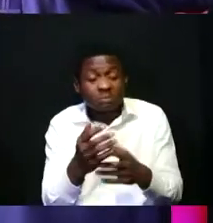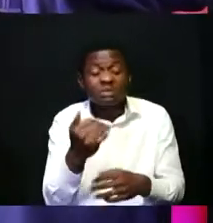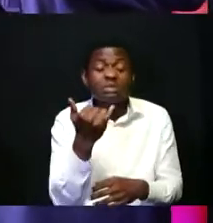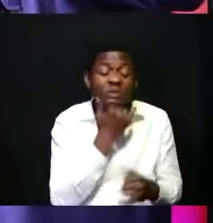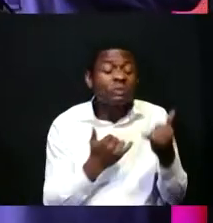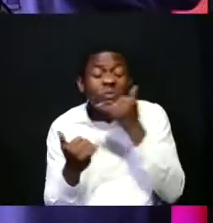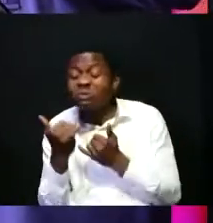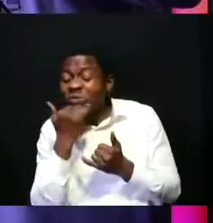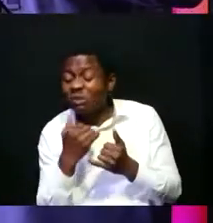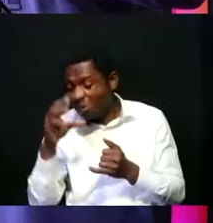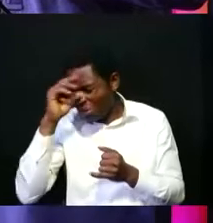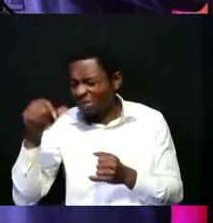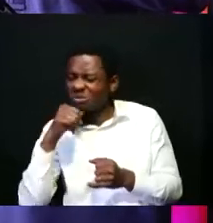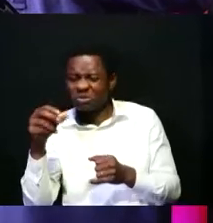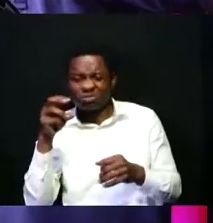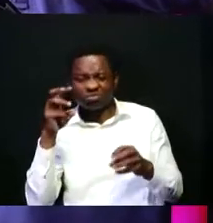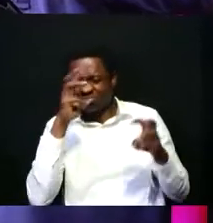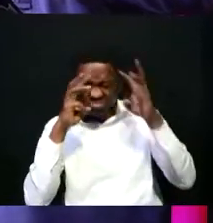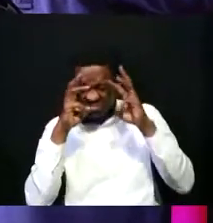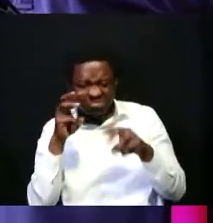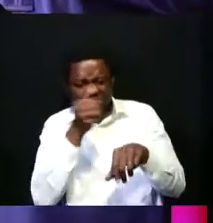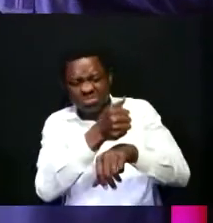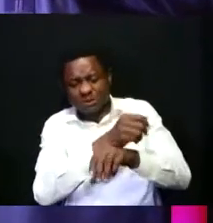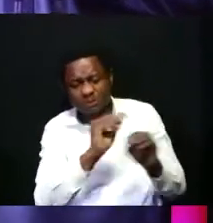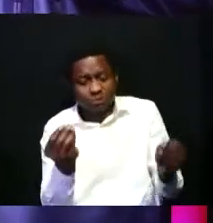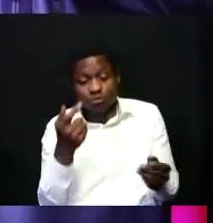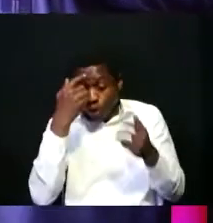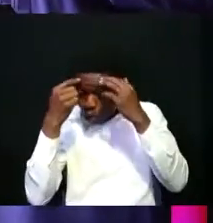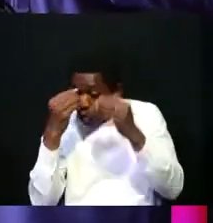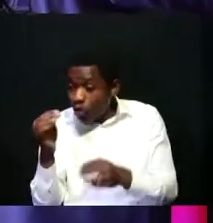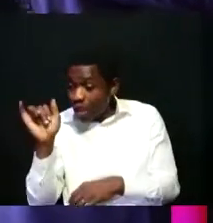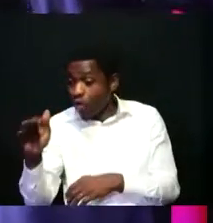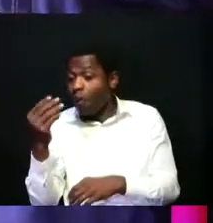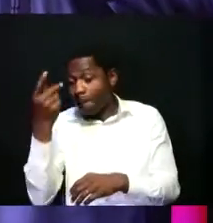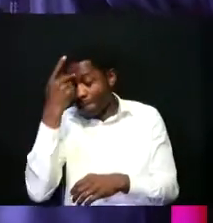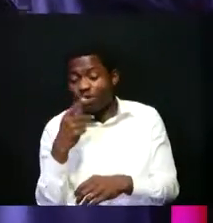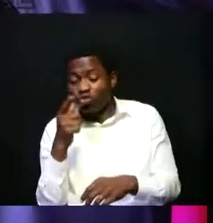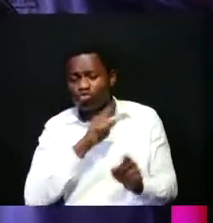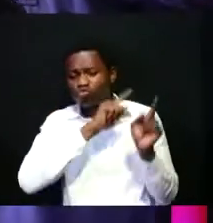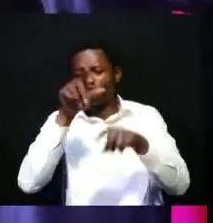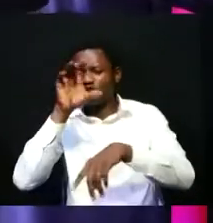them because their parents, they don't go to church, they don't believe in God.